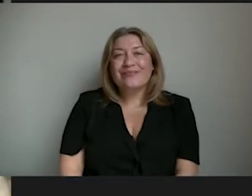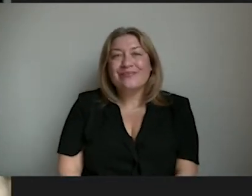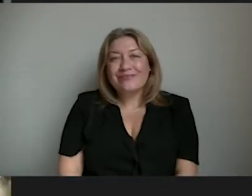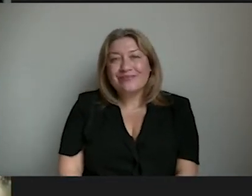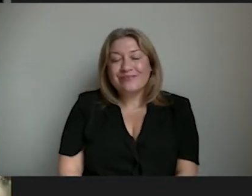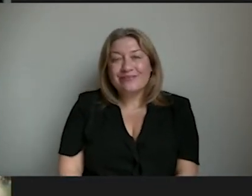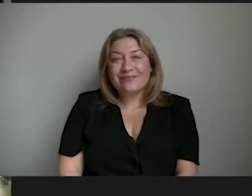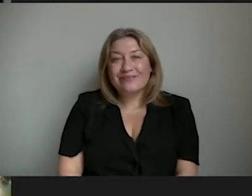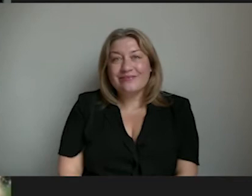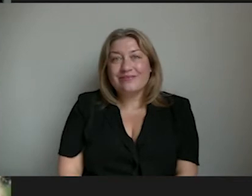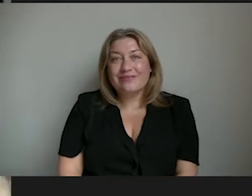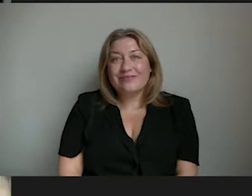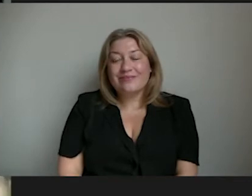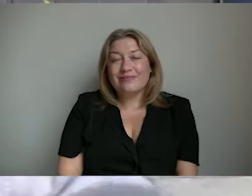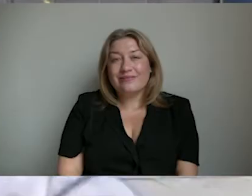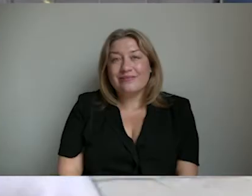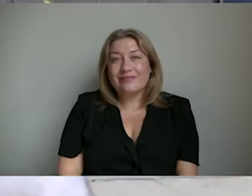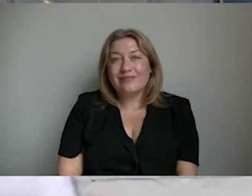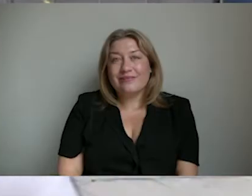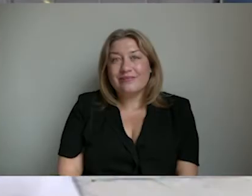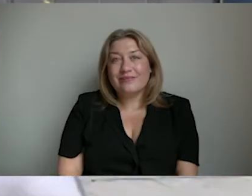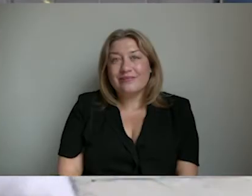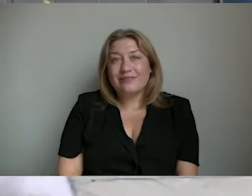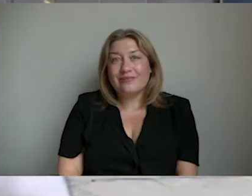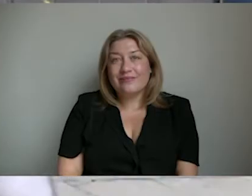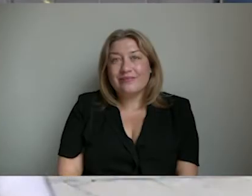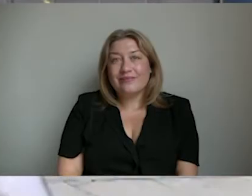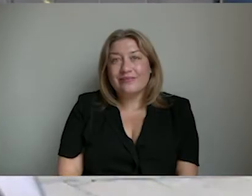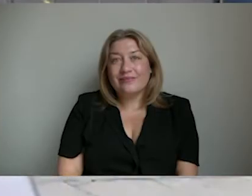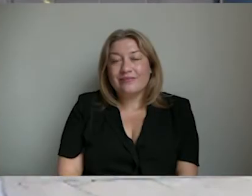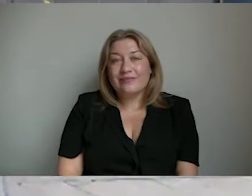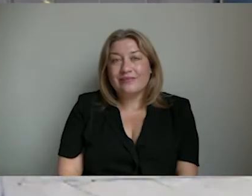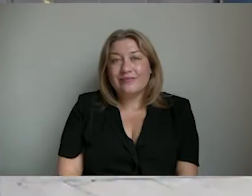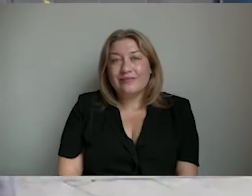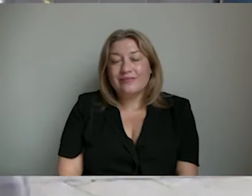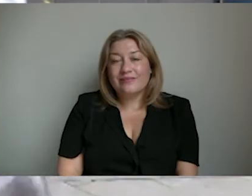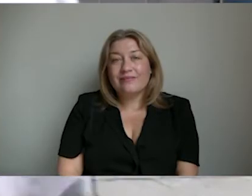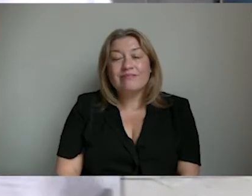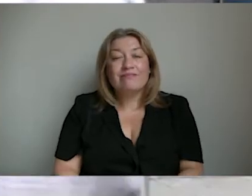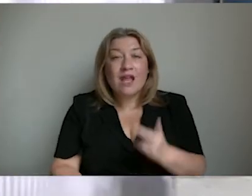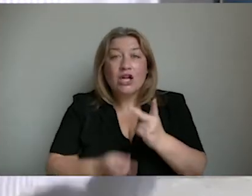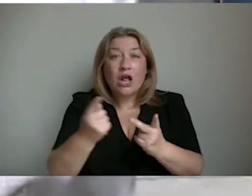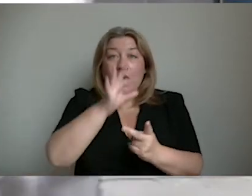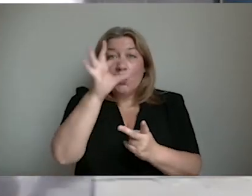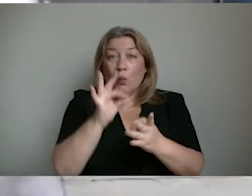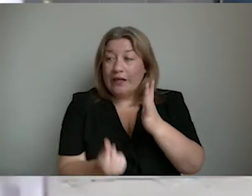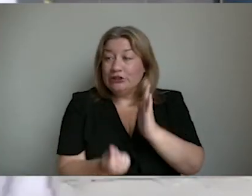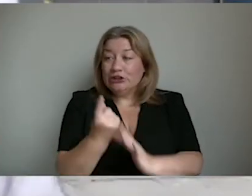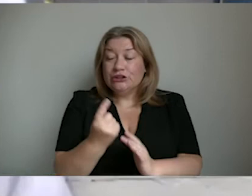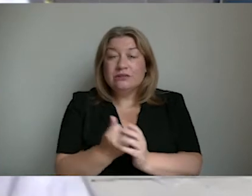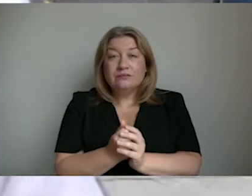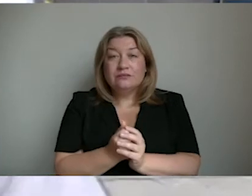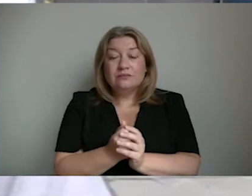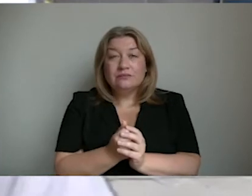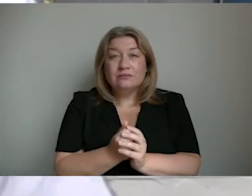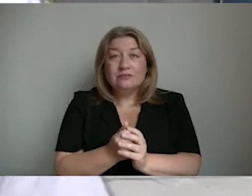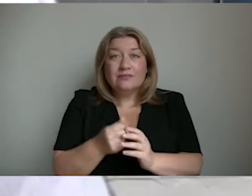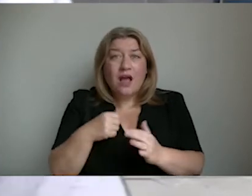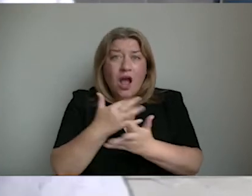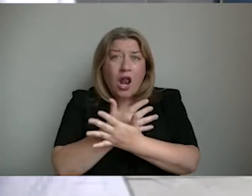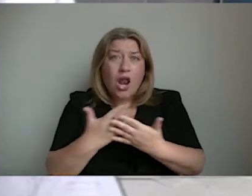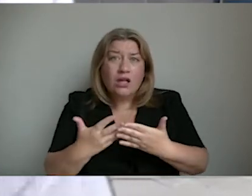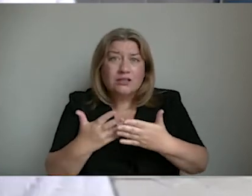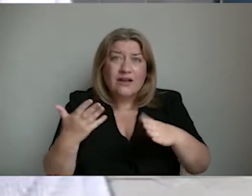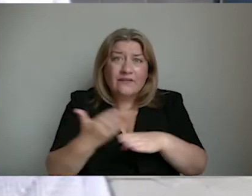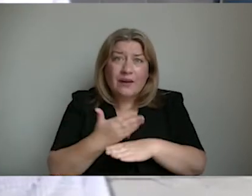that you're applying for. Yeah, when you're applying. Yeah. Getting quite a few questions in the chat. One from Louisa who's saying, do you